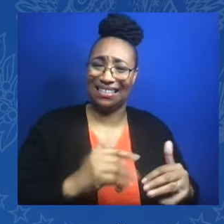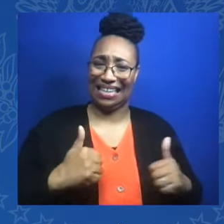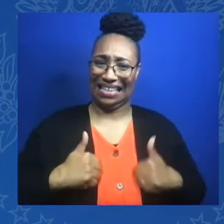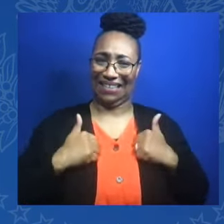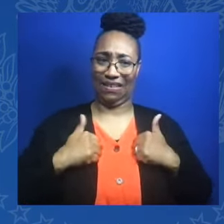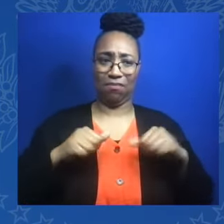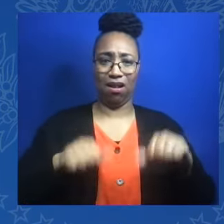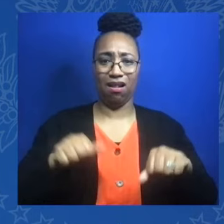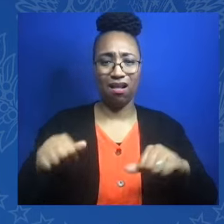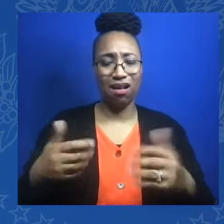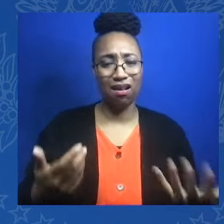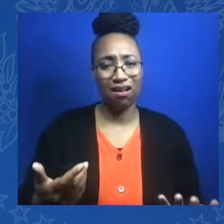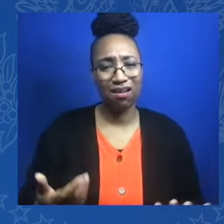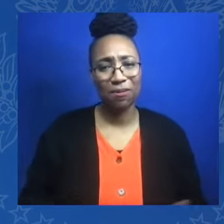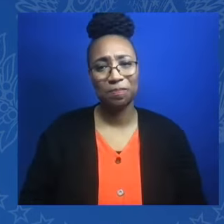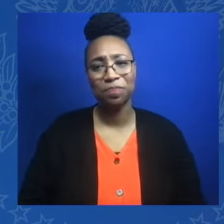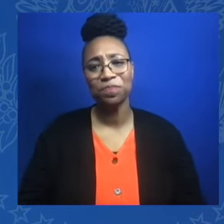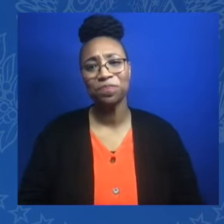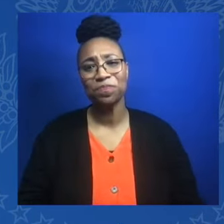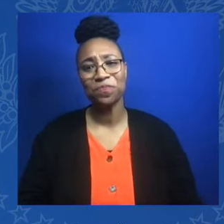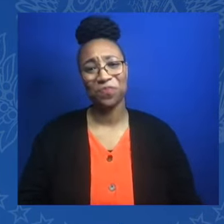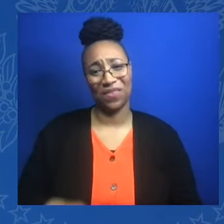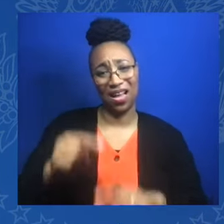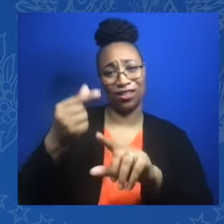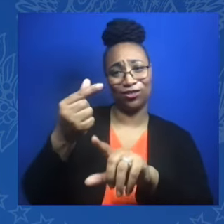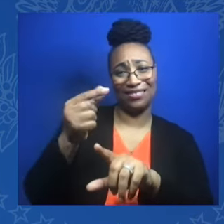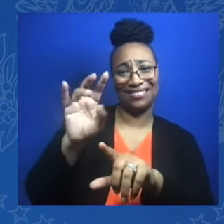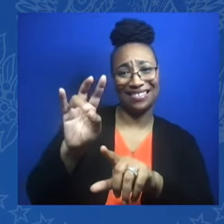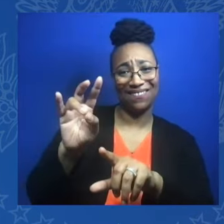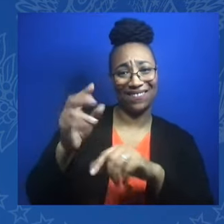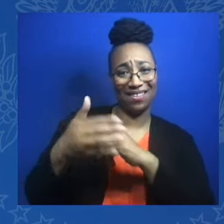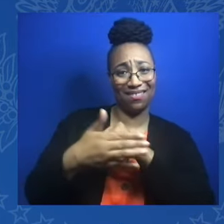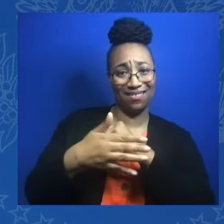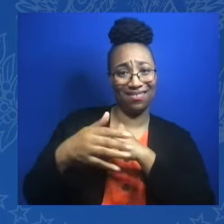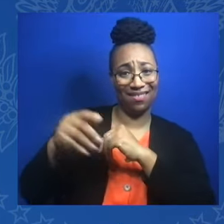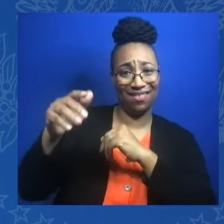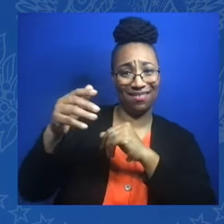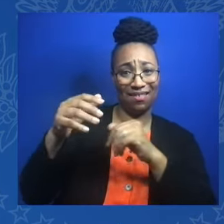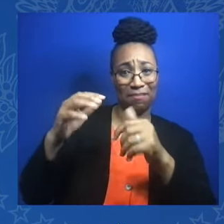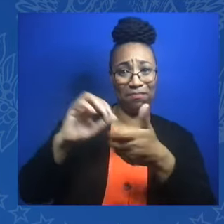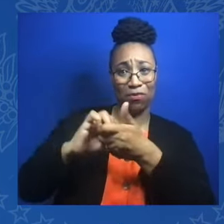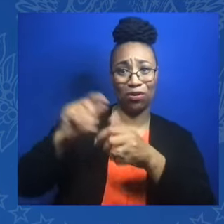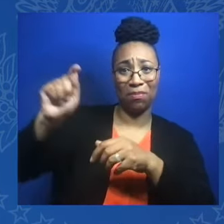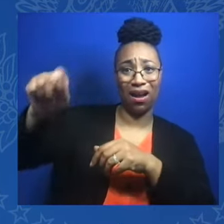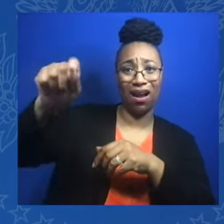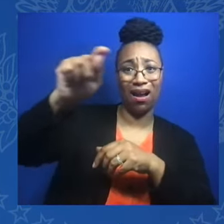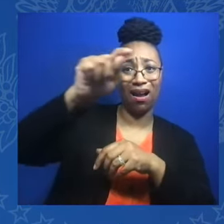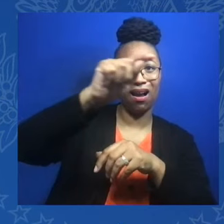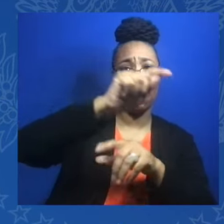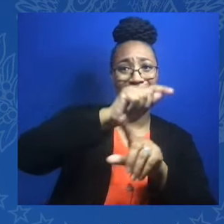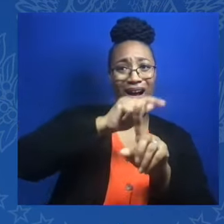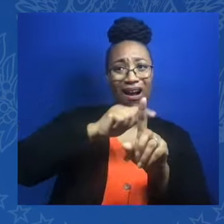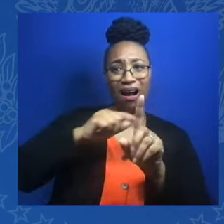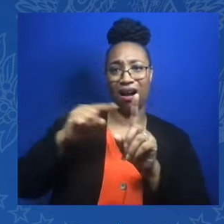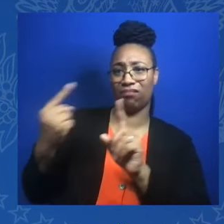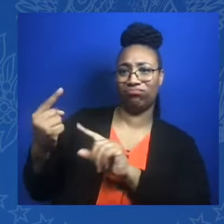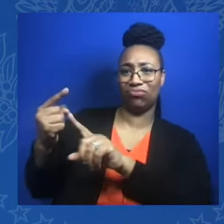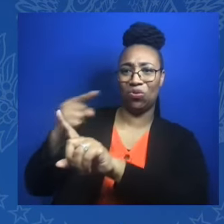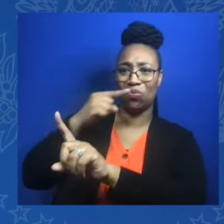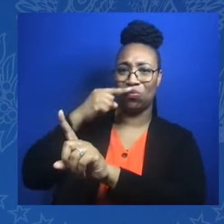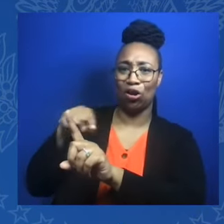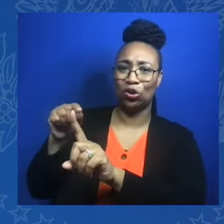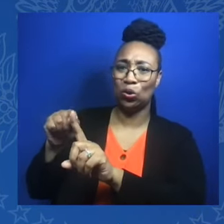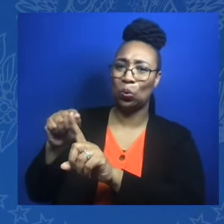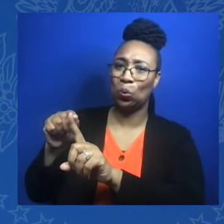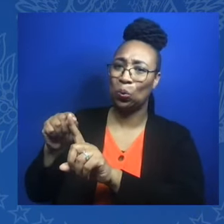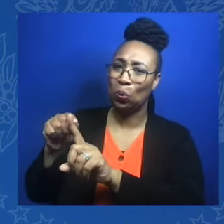well, denying Russia critical inputs to its war machine. We're independently holding Russia accountable for the war crimes and crimes against humanity